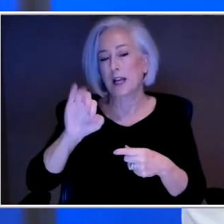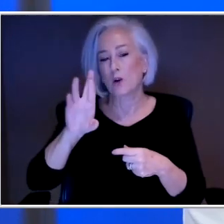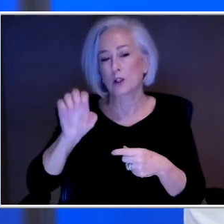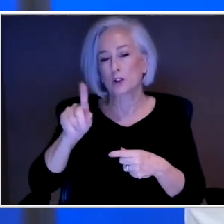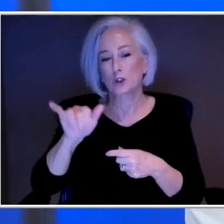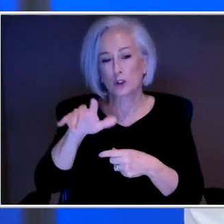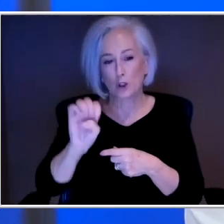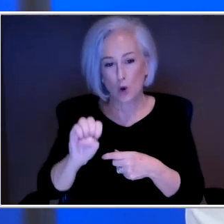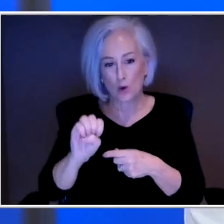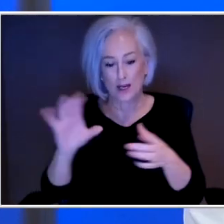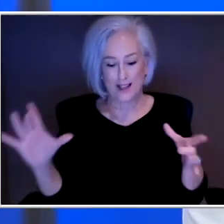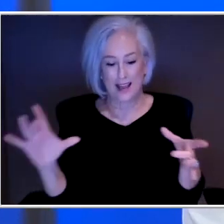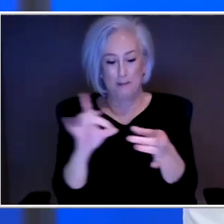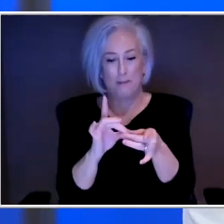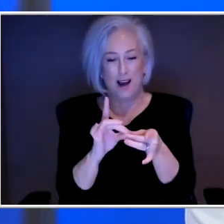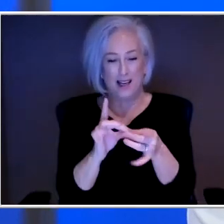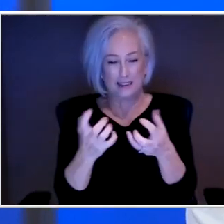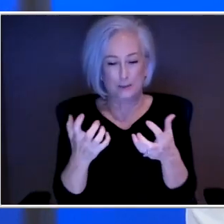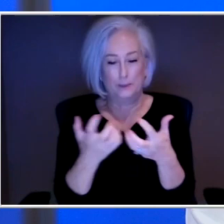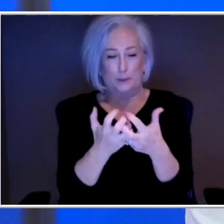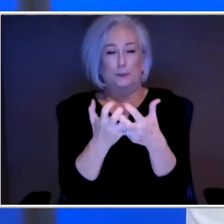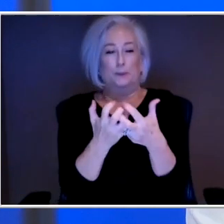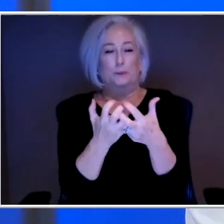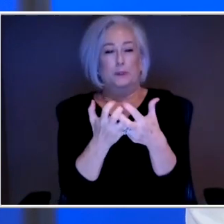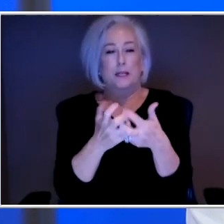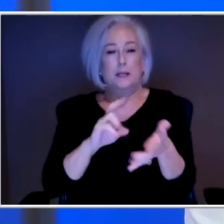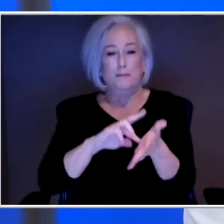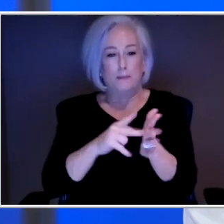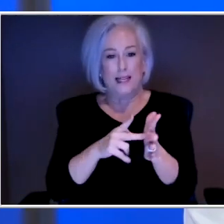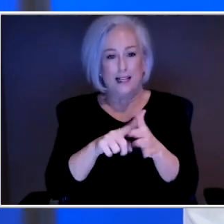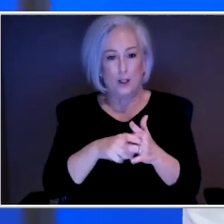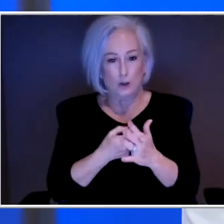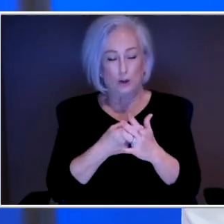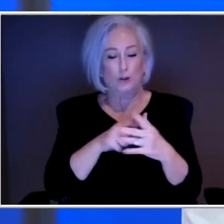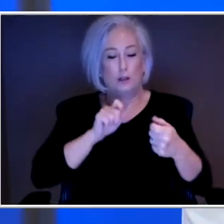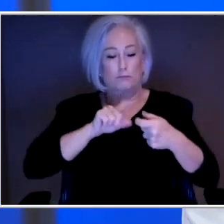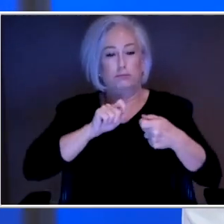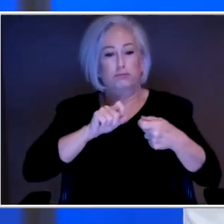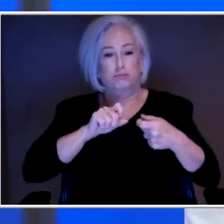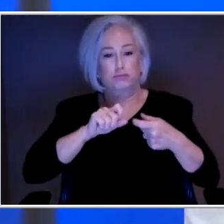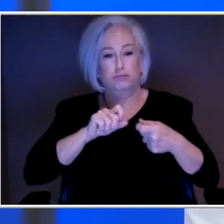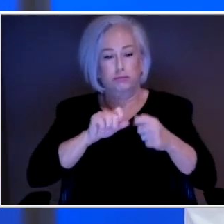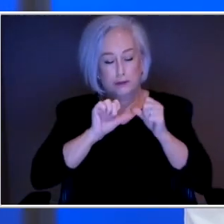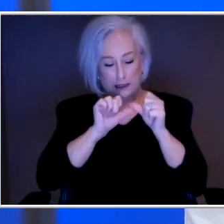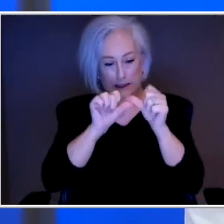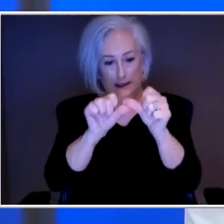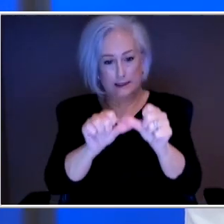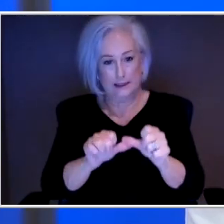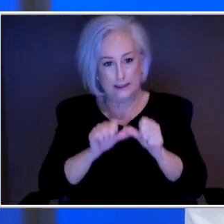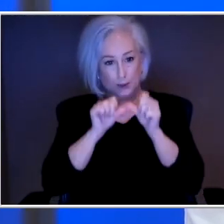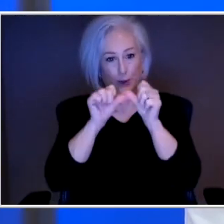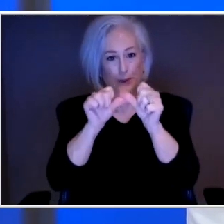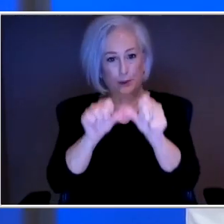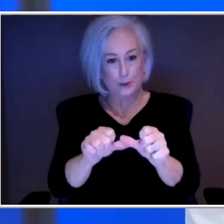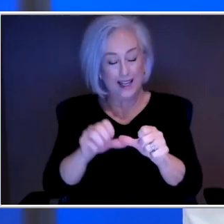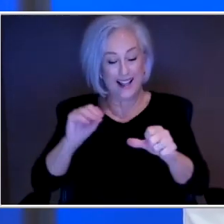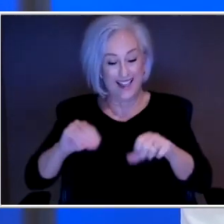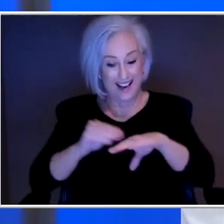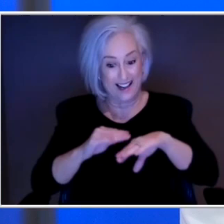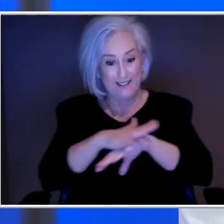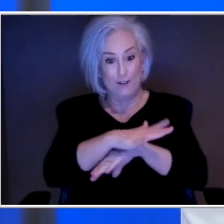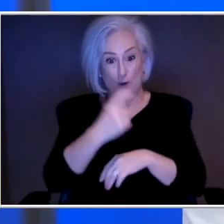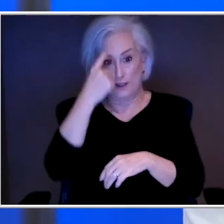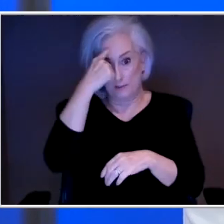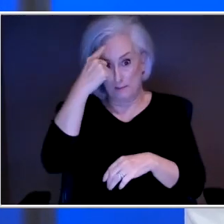so tightly that they turn on that receptor continually, and how that receptor influences the brain is basically you have a default